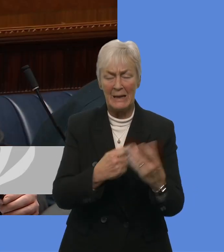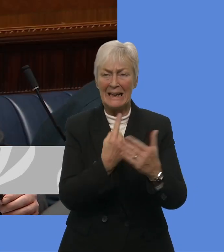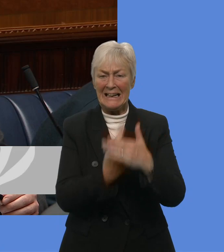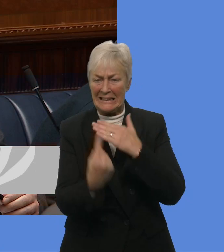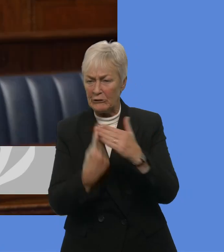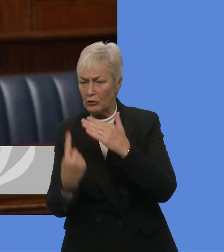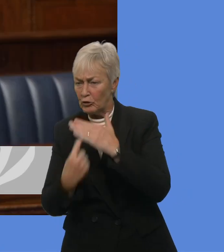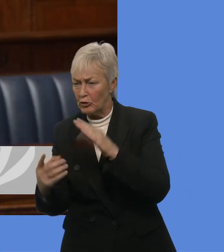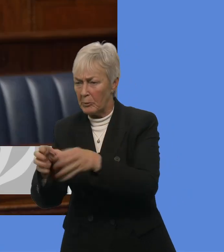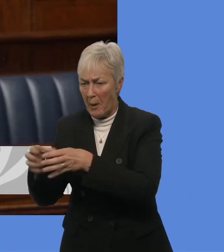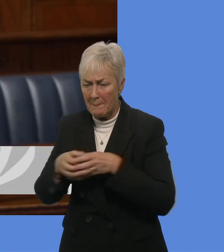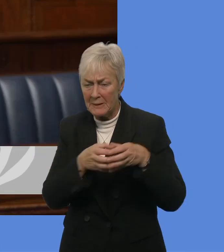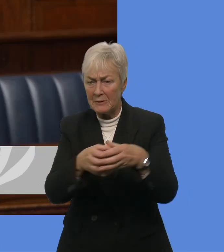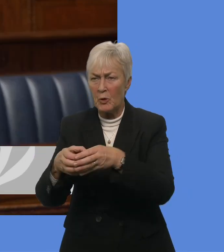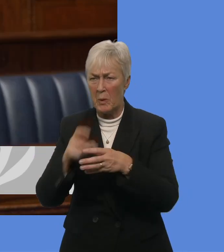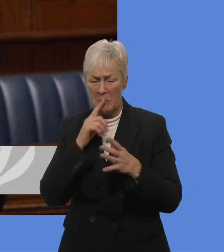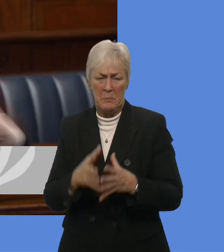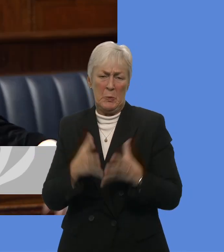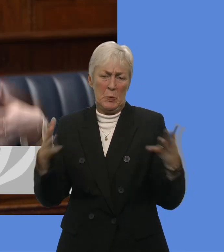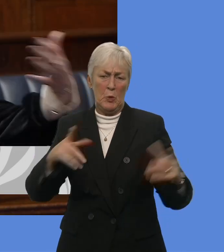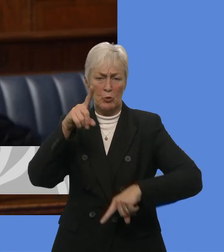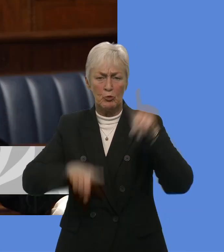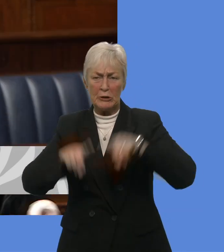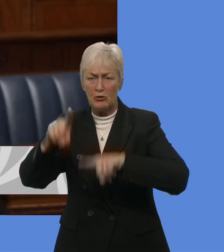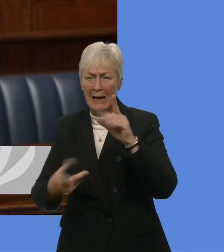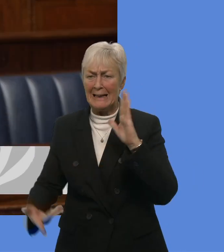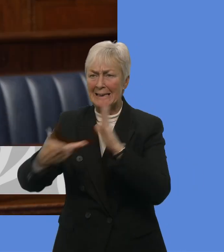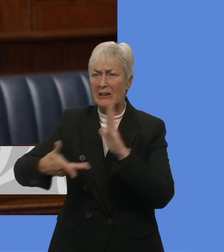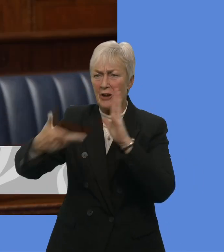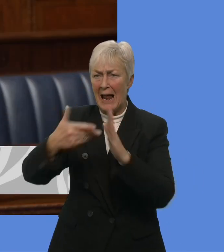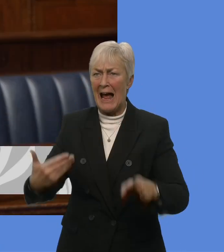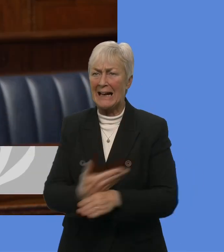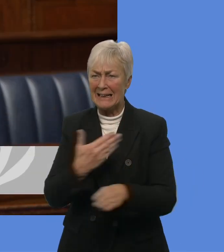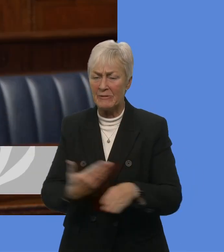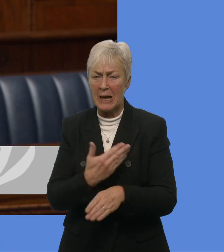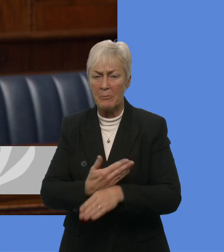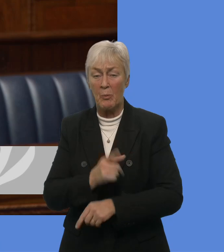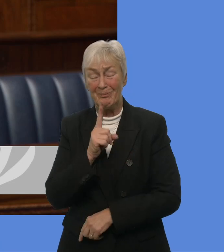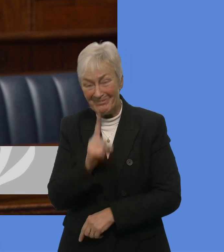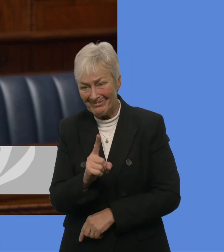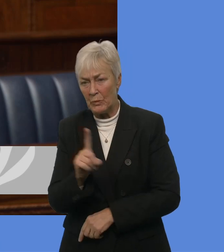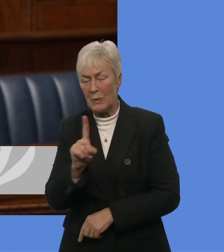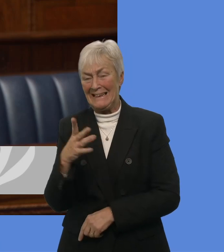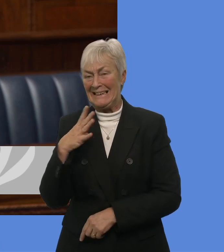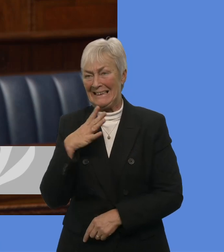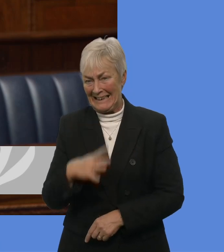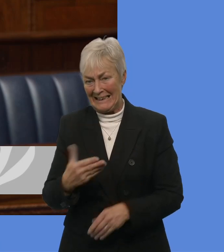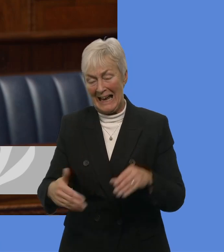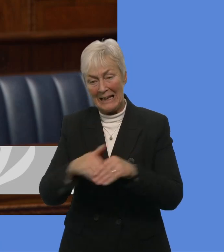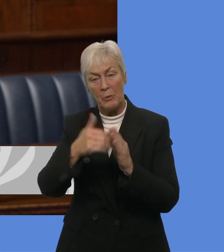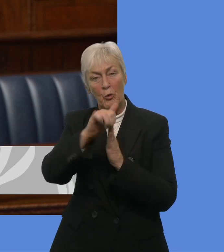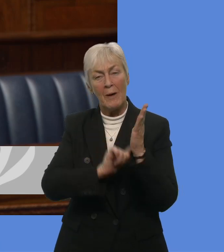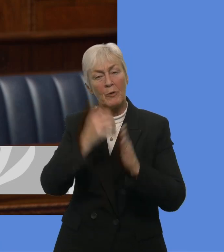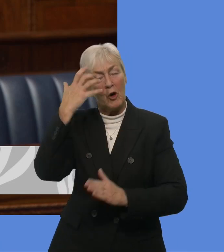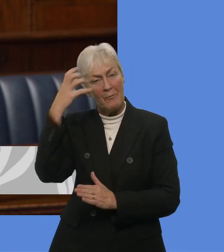with cross-departmental work, there will be a huge range of additional activities that take place. But what is in the draft programme for government in